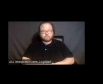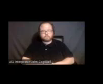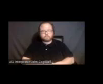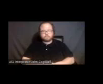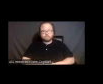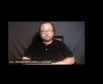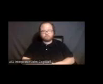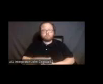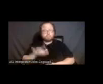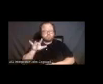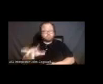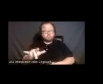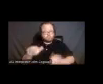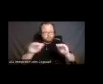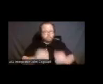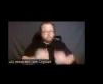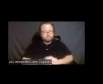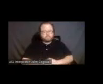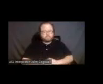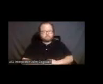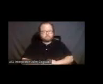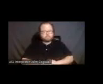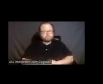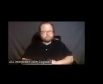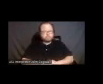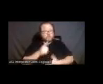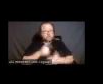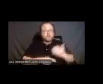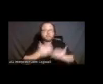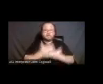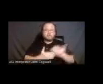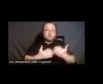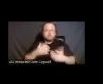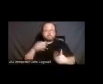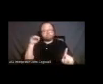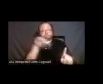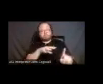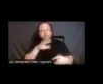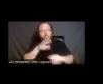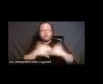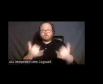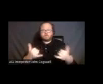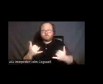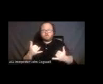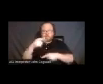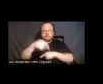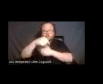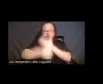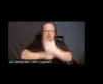You can go ahead and go on to the next slide. So what are some highlights in this year's CSS plan?